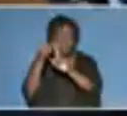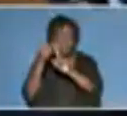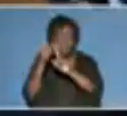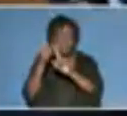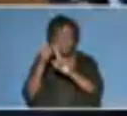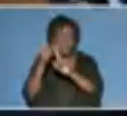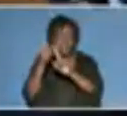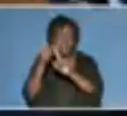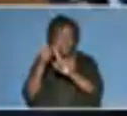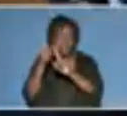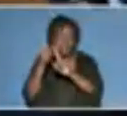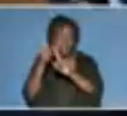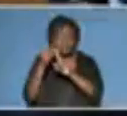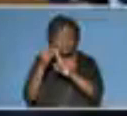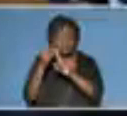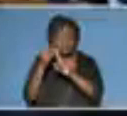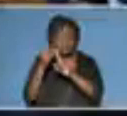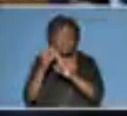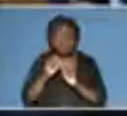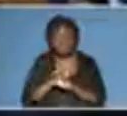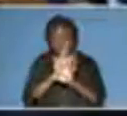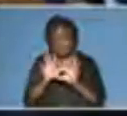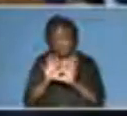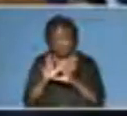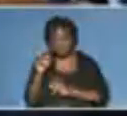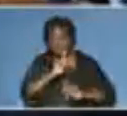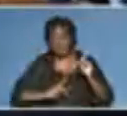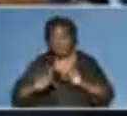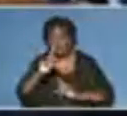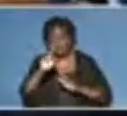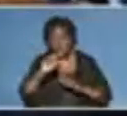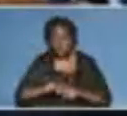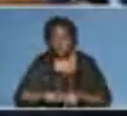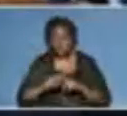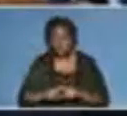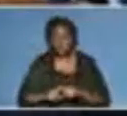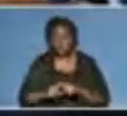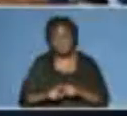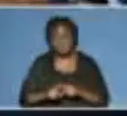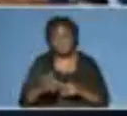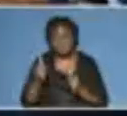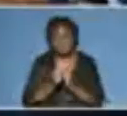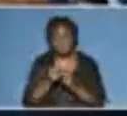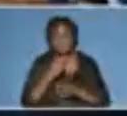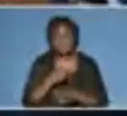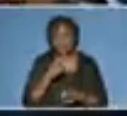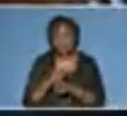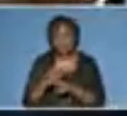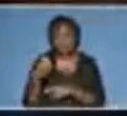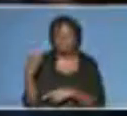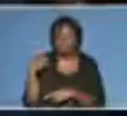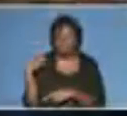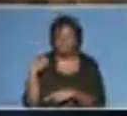performance-based scorecards with regular engagement, coaching, training,